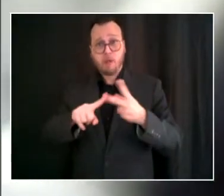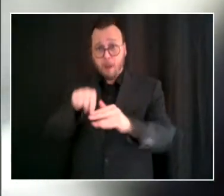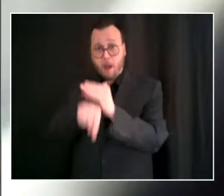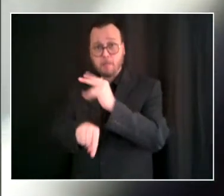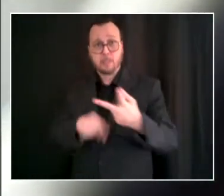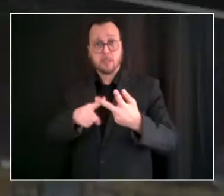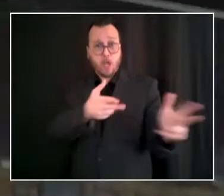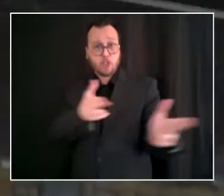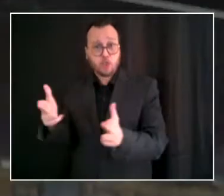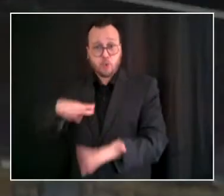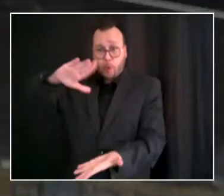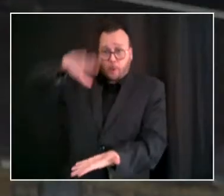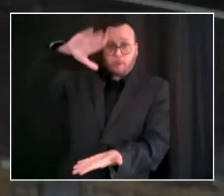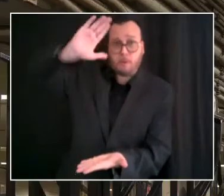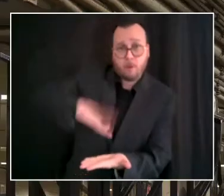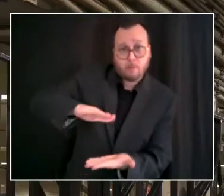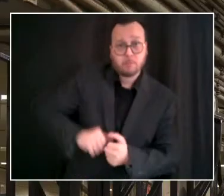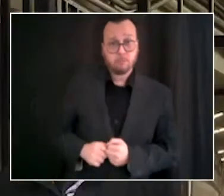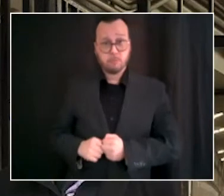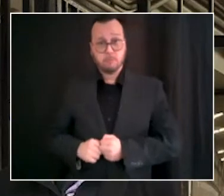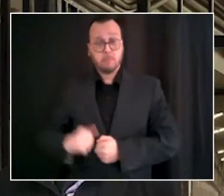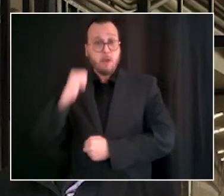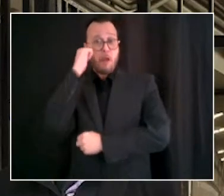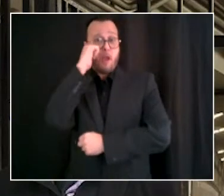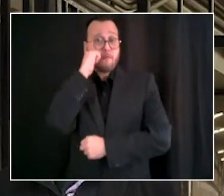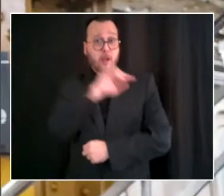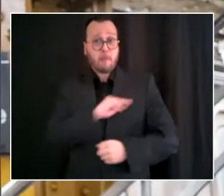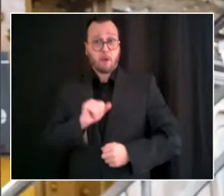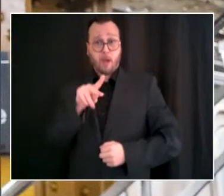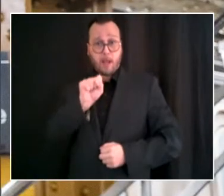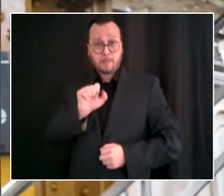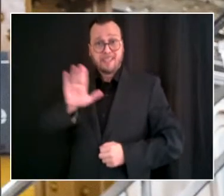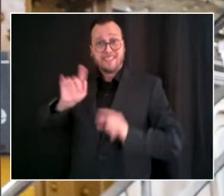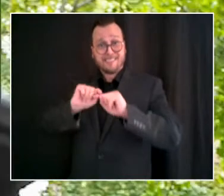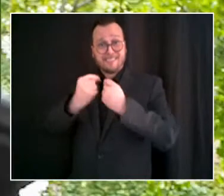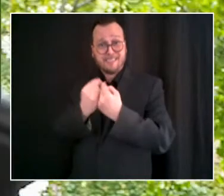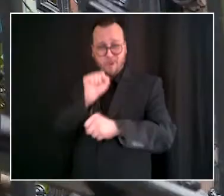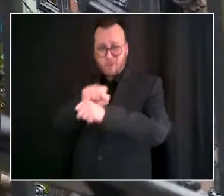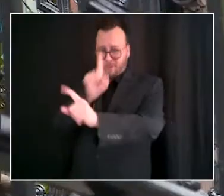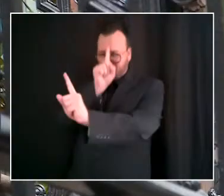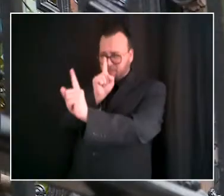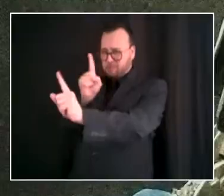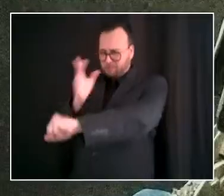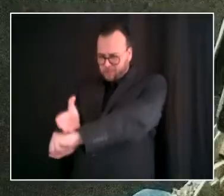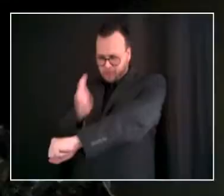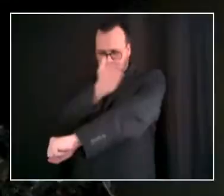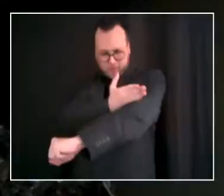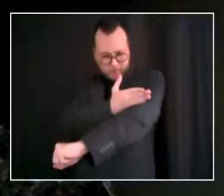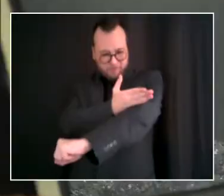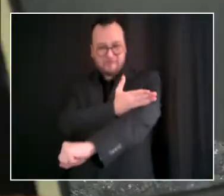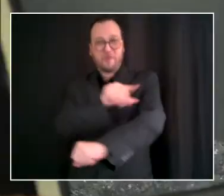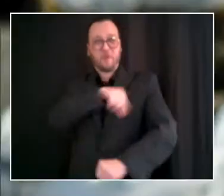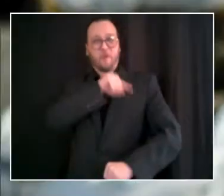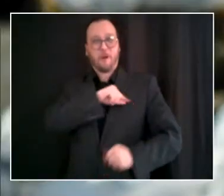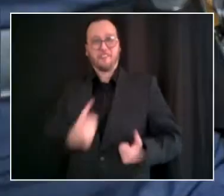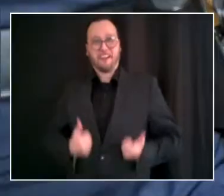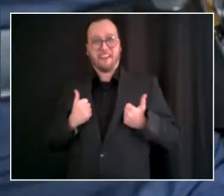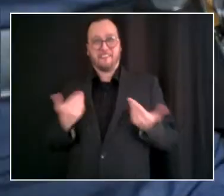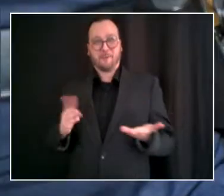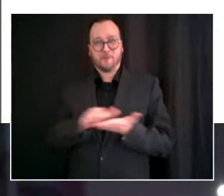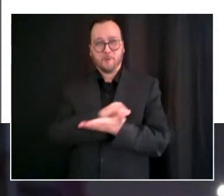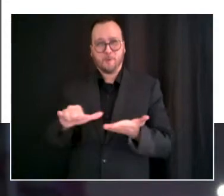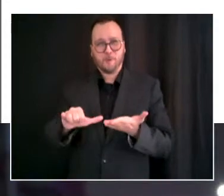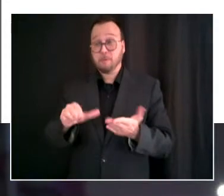all going down. And every day, Mayor Adams and his team work to improve New Yorkers' quality of life, whether it's shutting down illegal